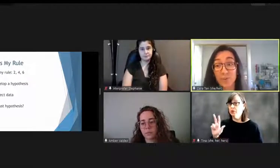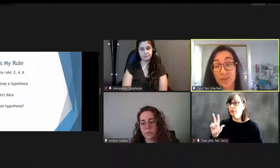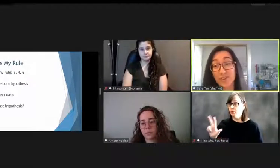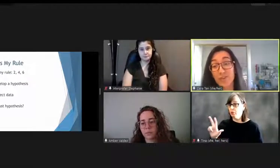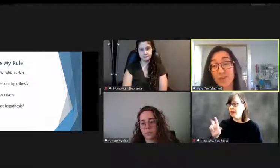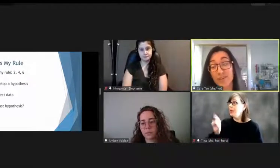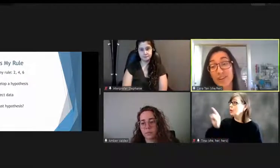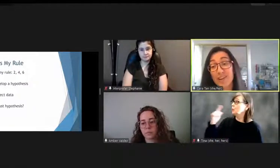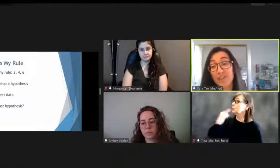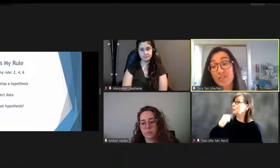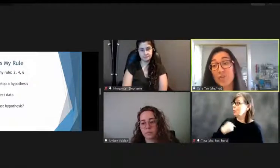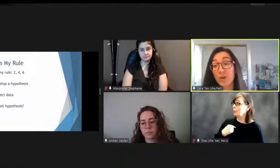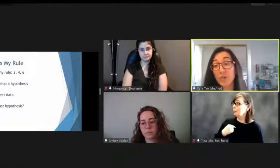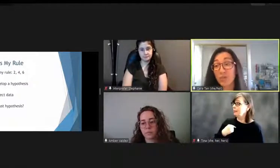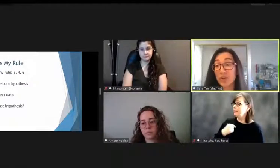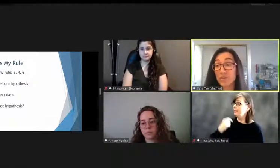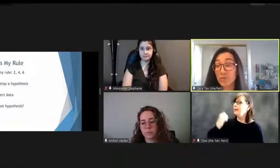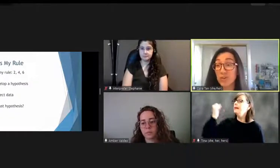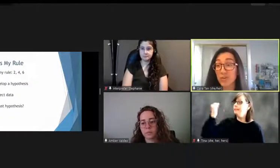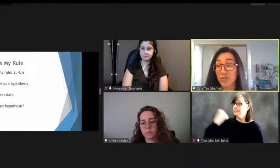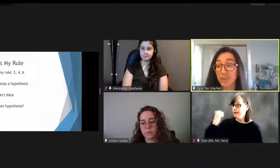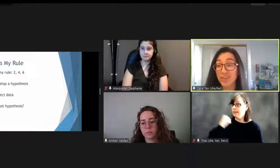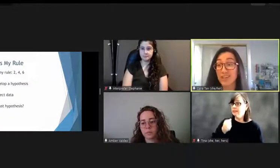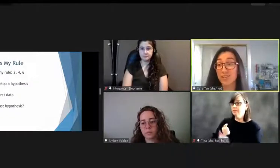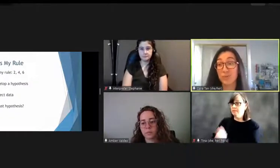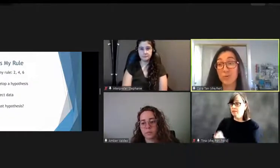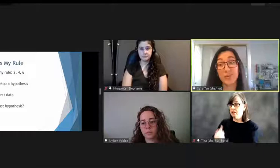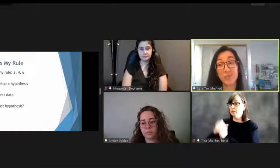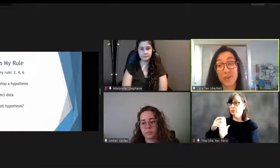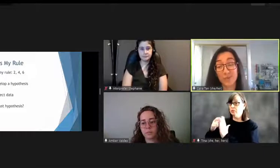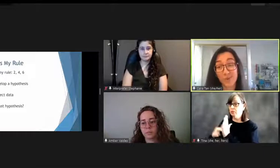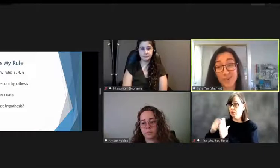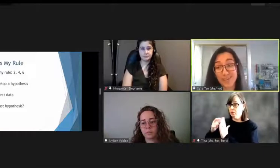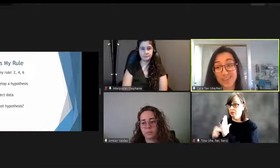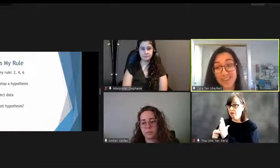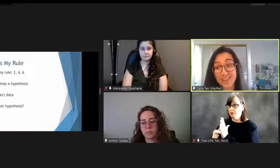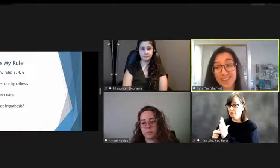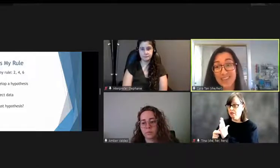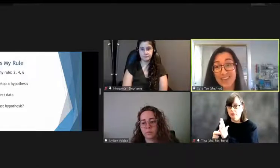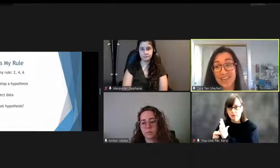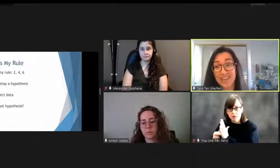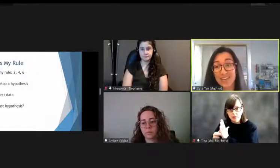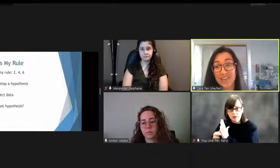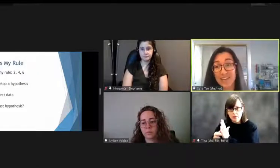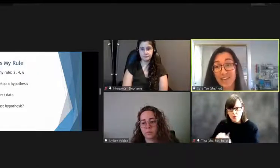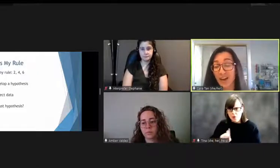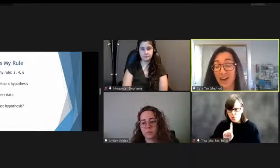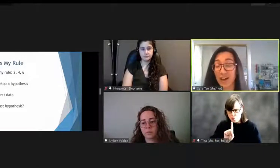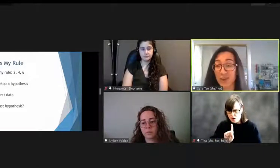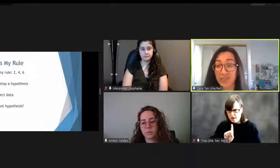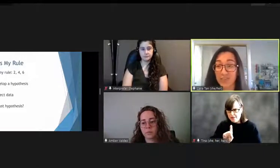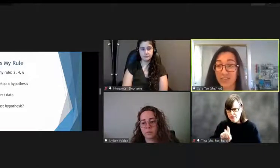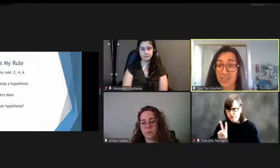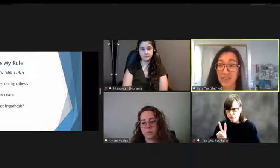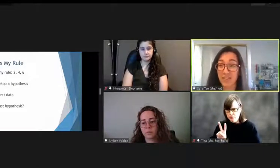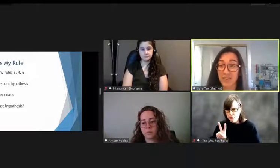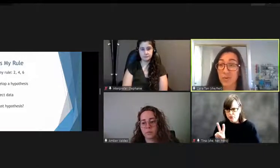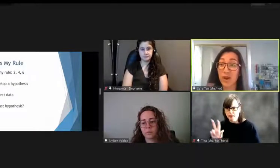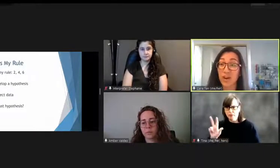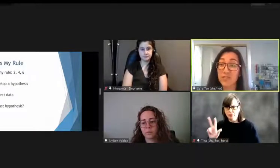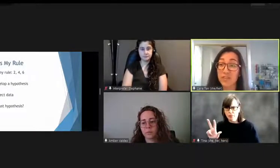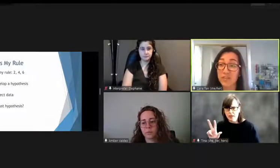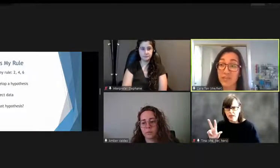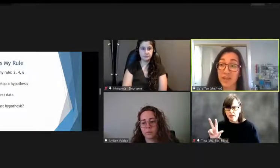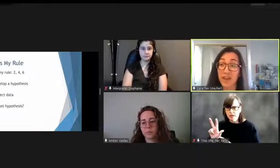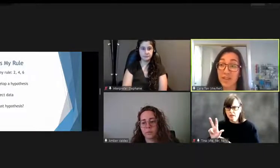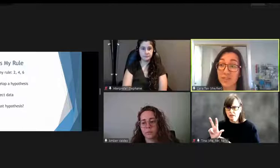numbers 1, 2, and 3. So if numbers 1, 2, and 3 do fit my rule, then the hypothesis that you